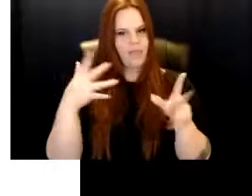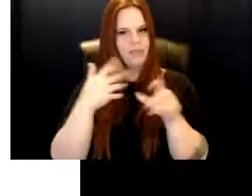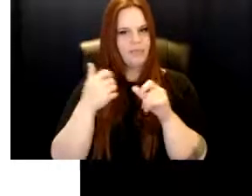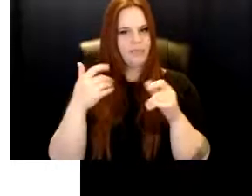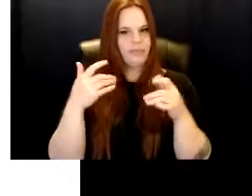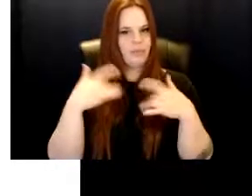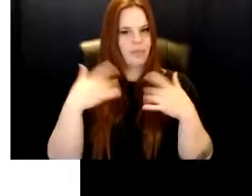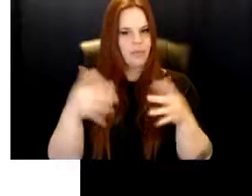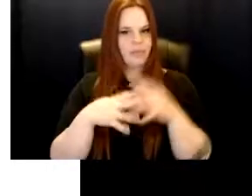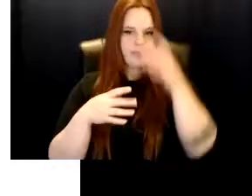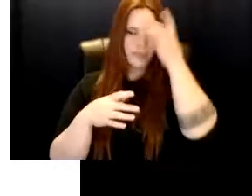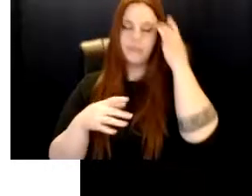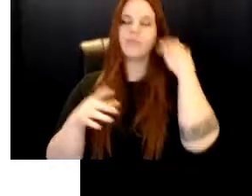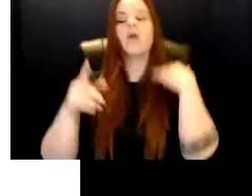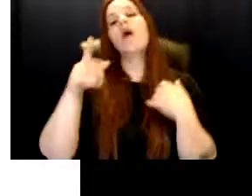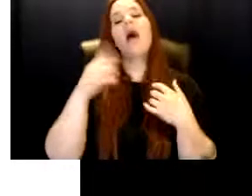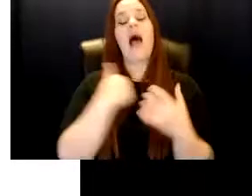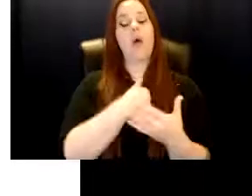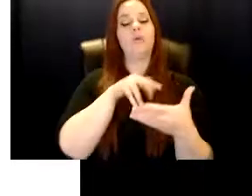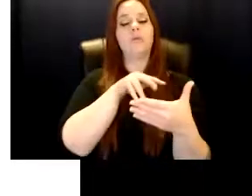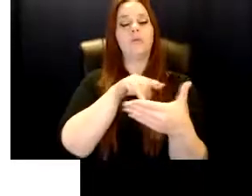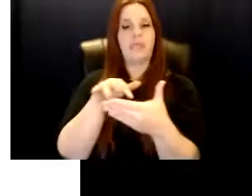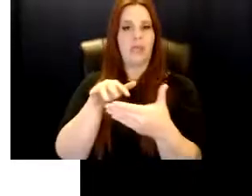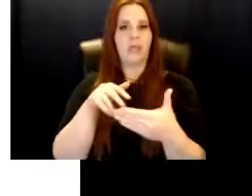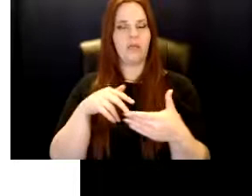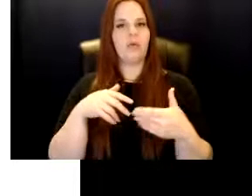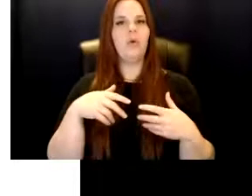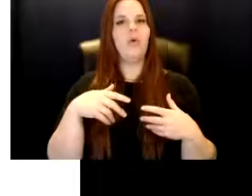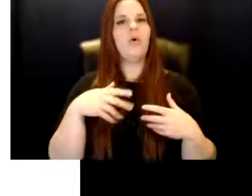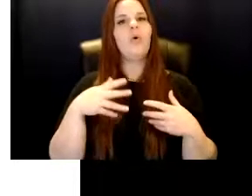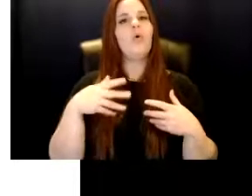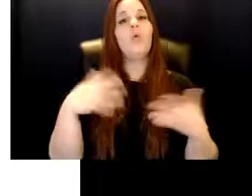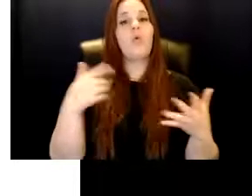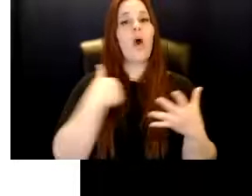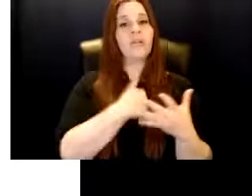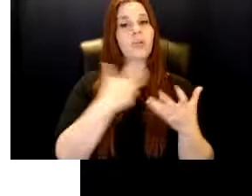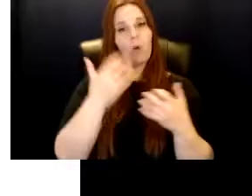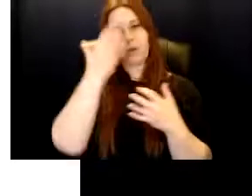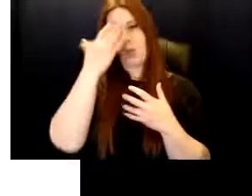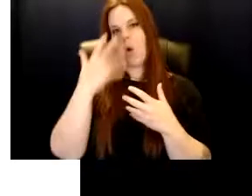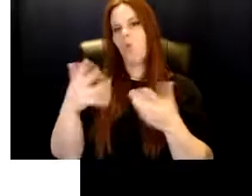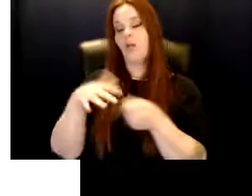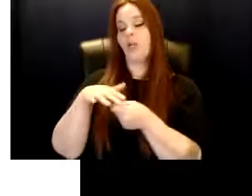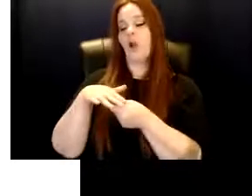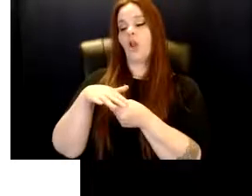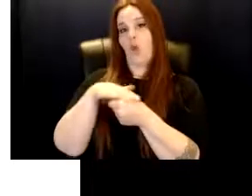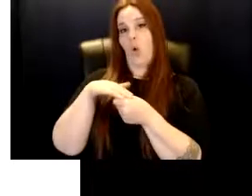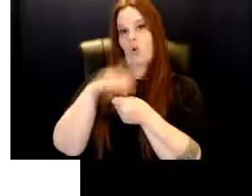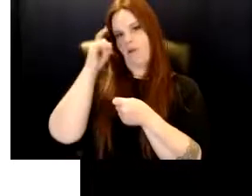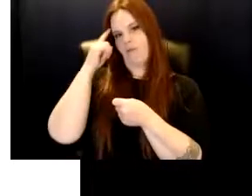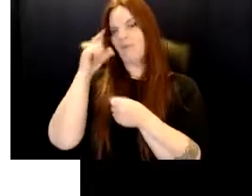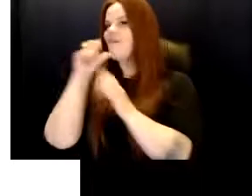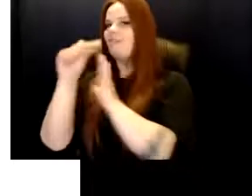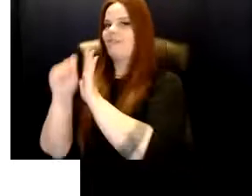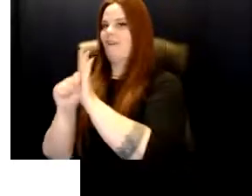was, what did we want to know? We wanted to know how our local governments, not state, city and county governments, were applying